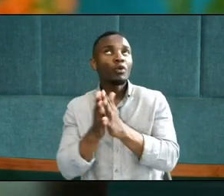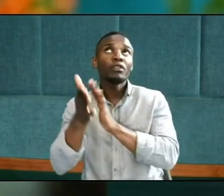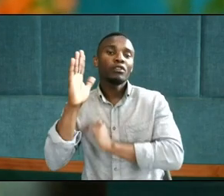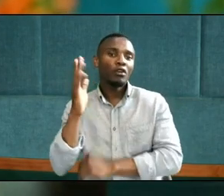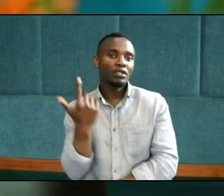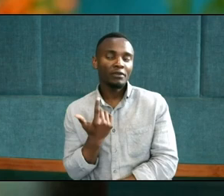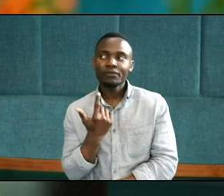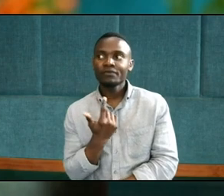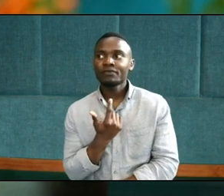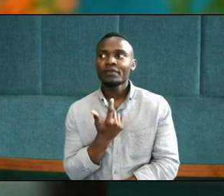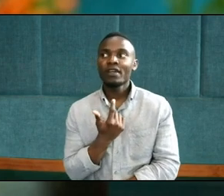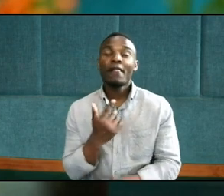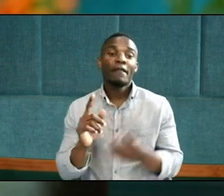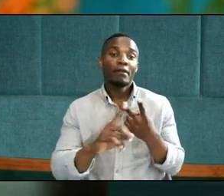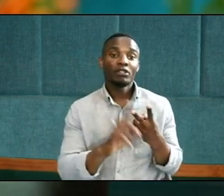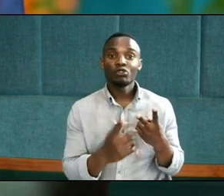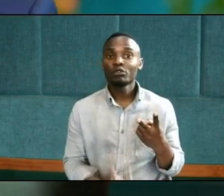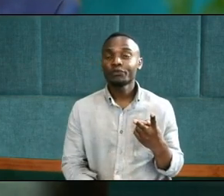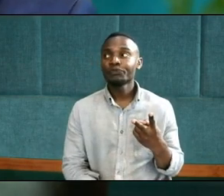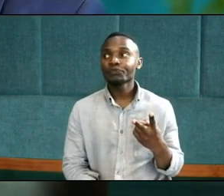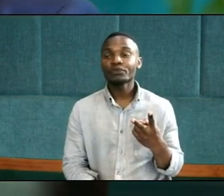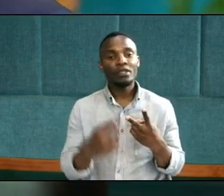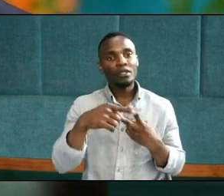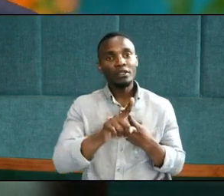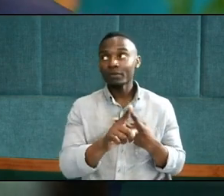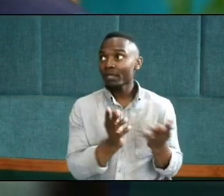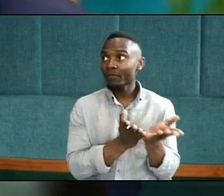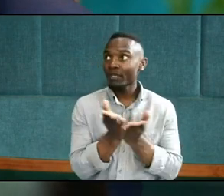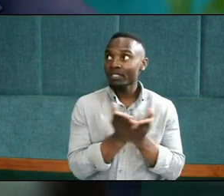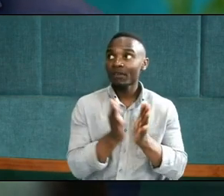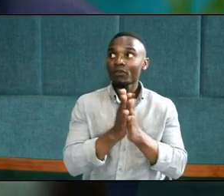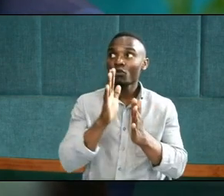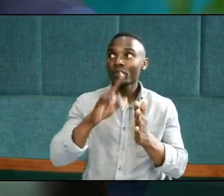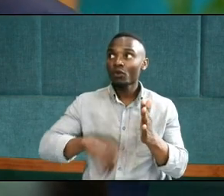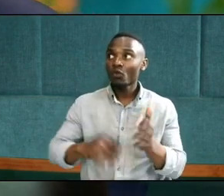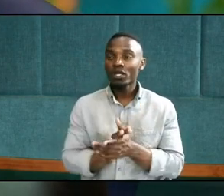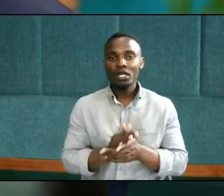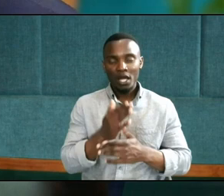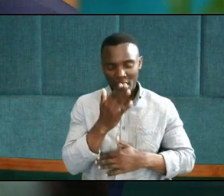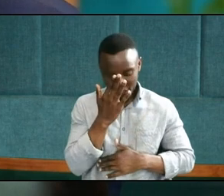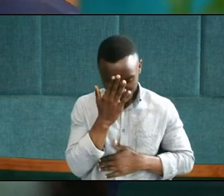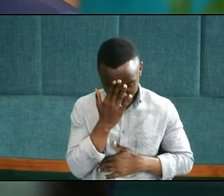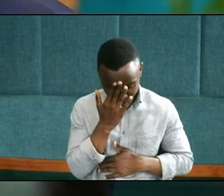That's something you're going to ask yourself. Number two, they are serving with reverence.